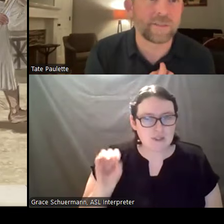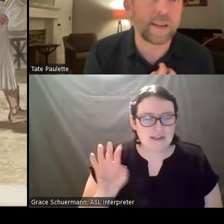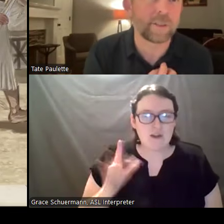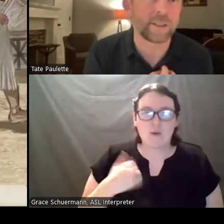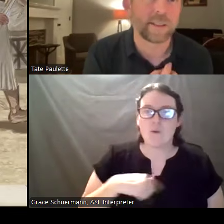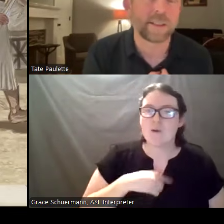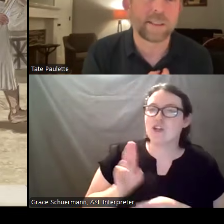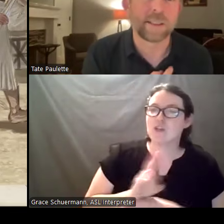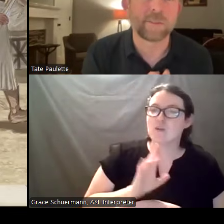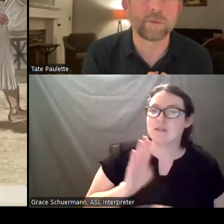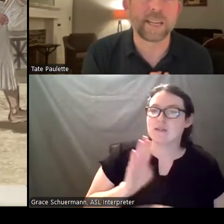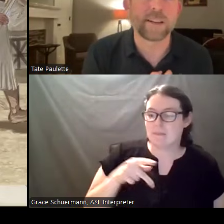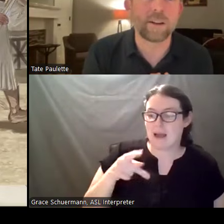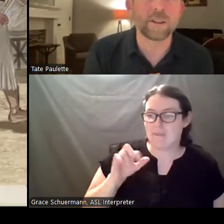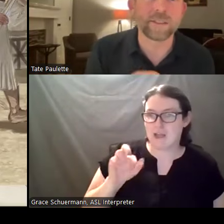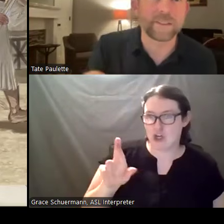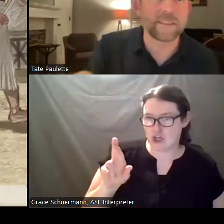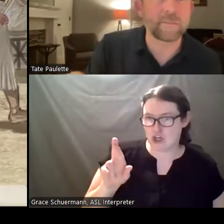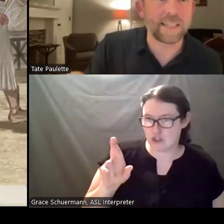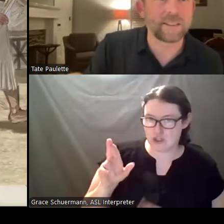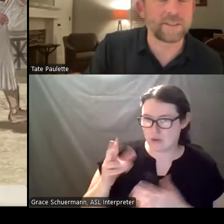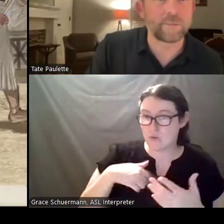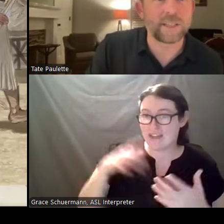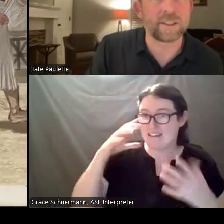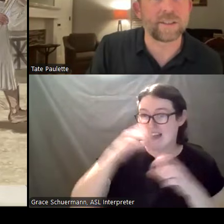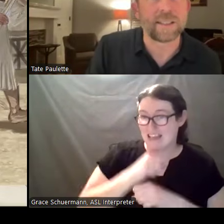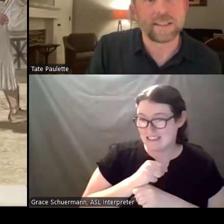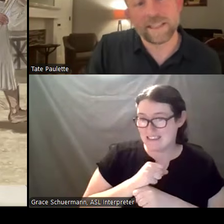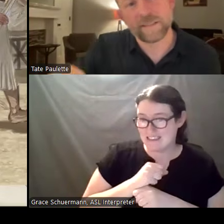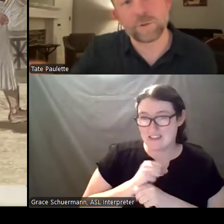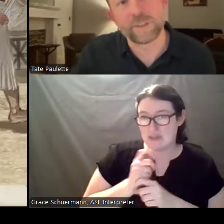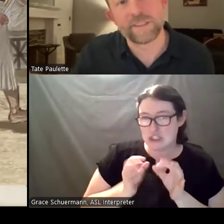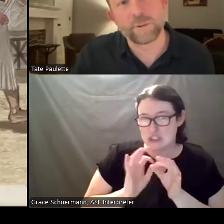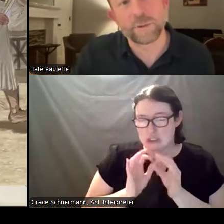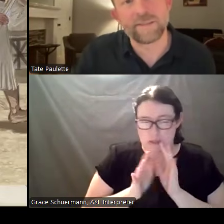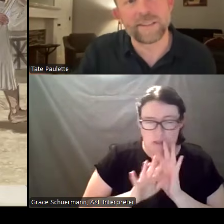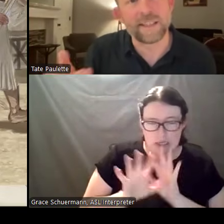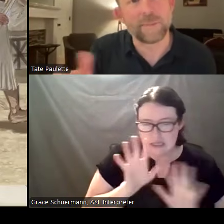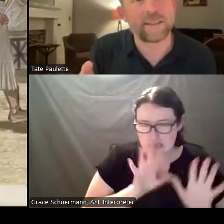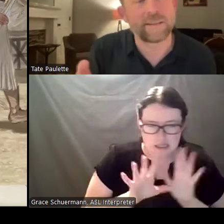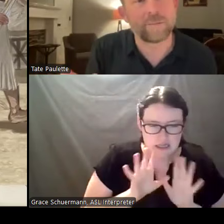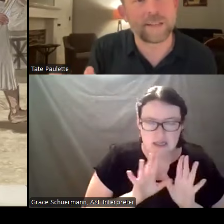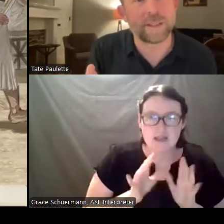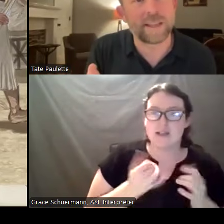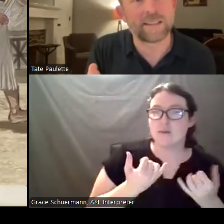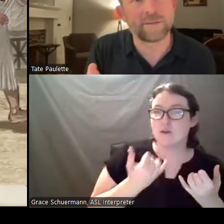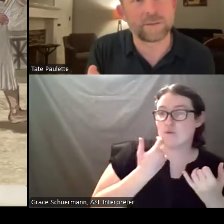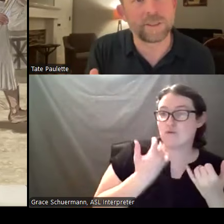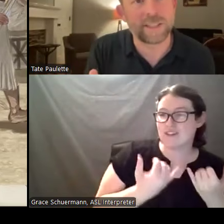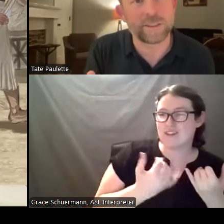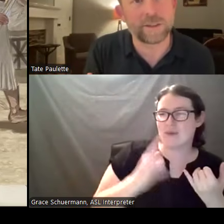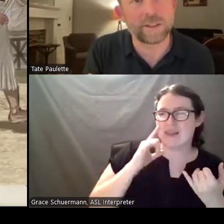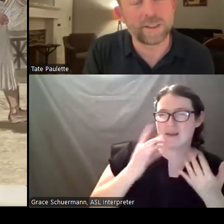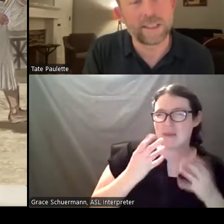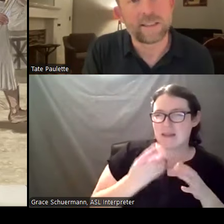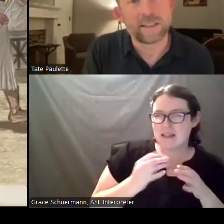version of Bapir to brew that, also with the same kind of interpretation as this more recent brewing I've done, that it might have been a kind of